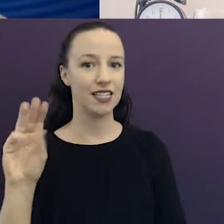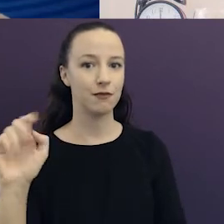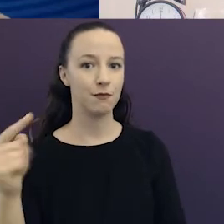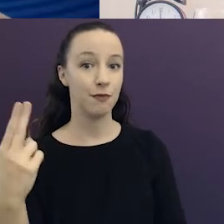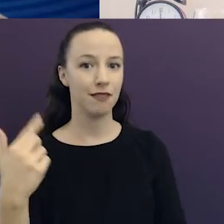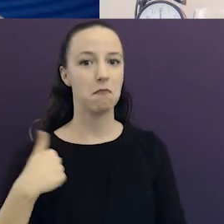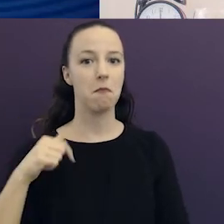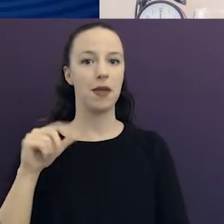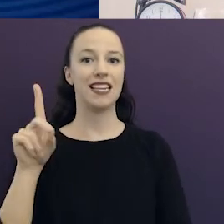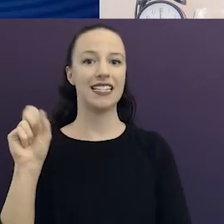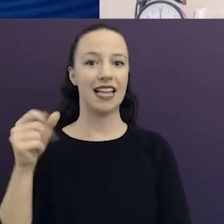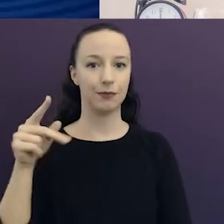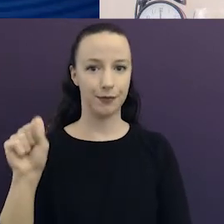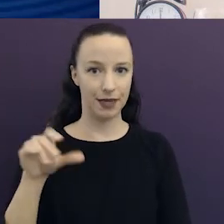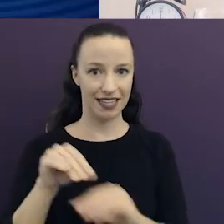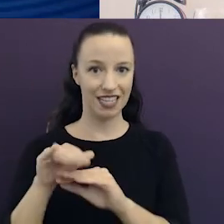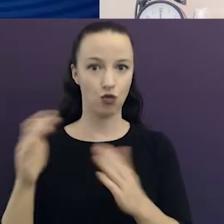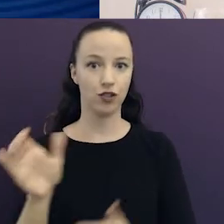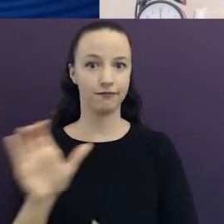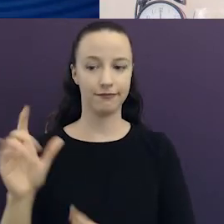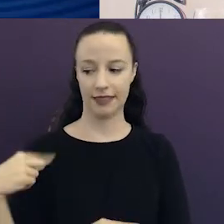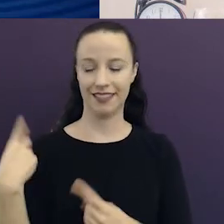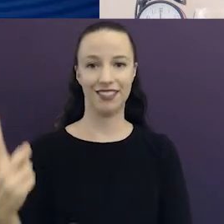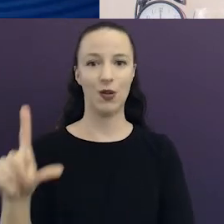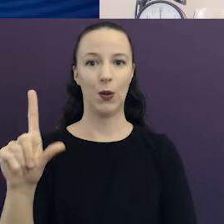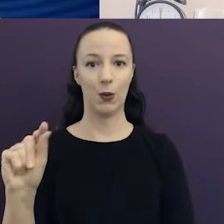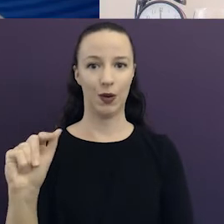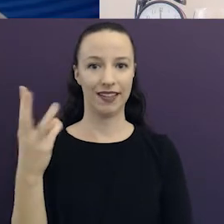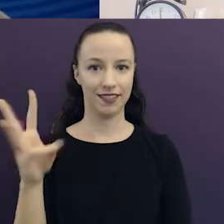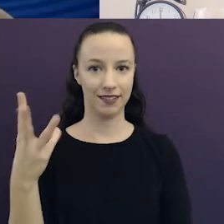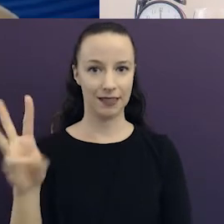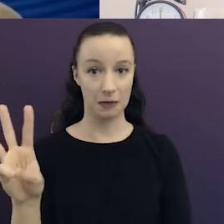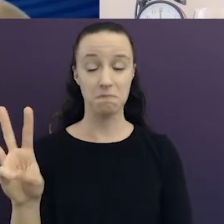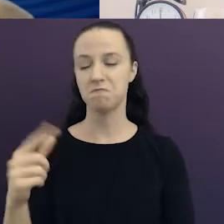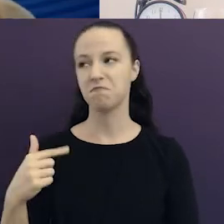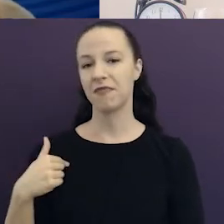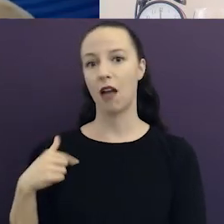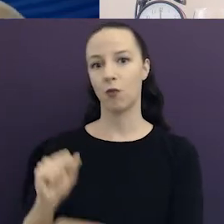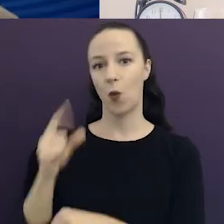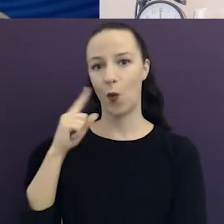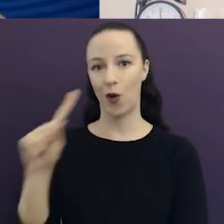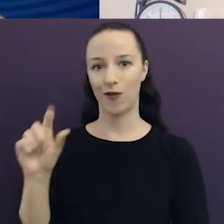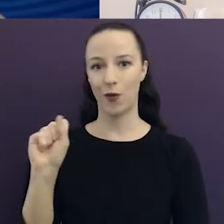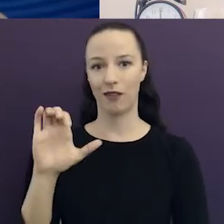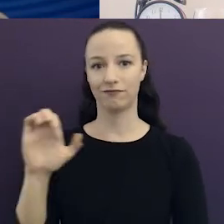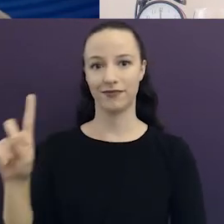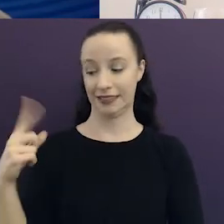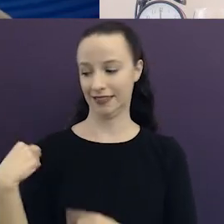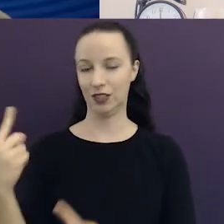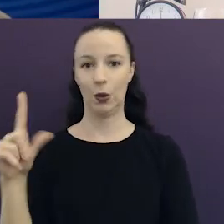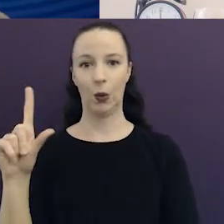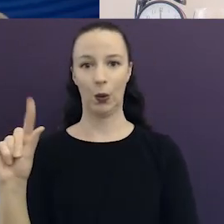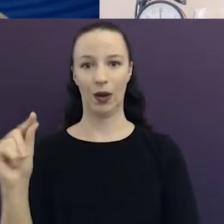I have been a DSPS counselor at Clovis Community College since 2016, and I've actually been with the district